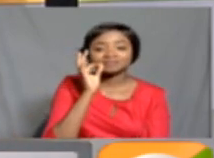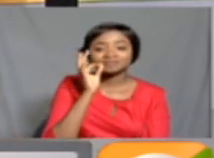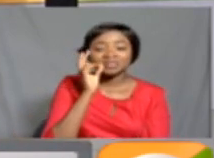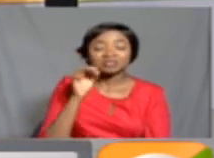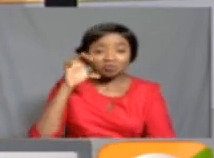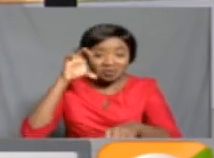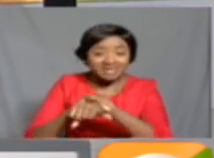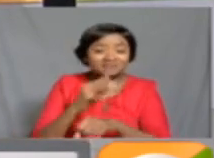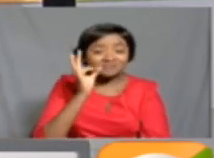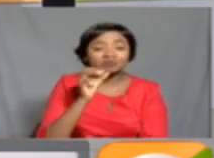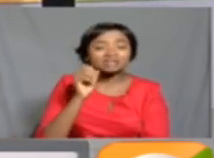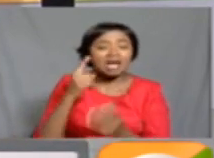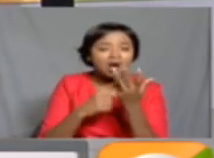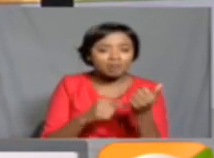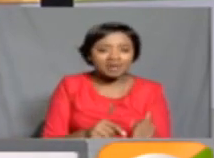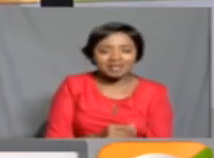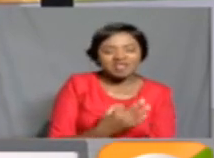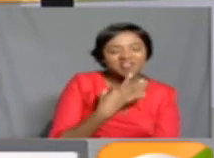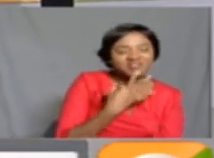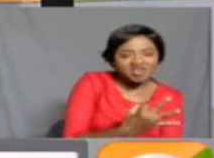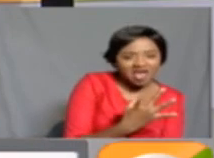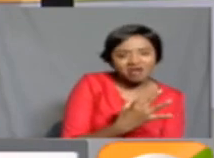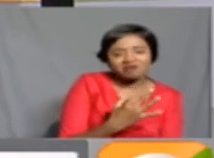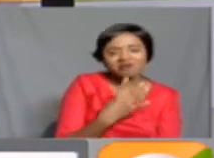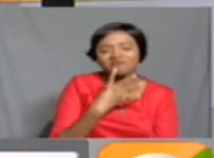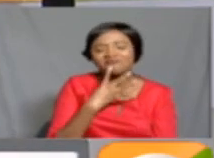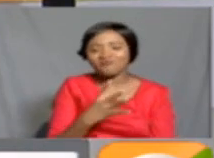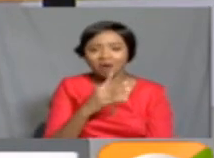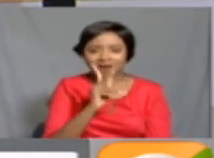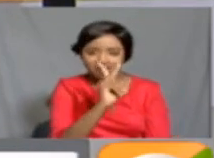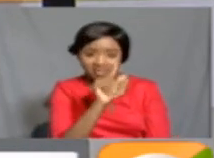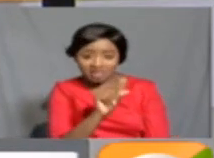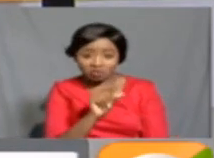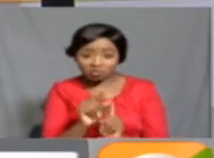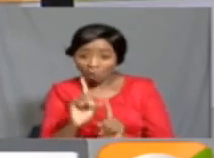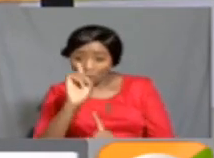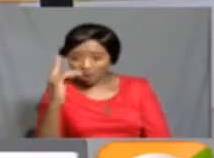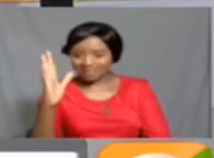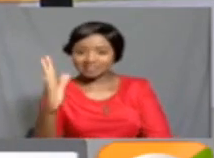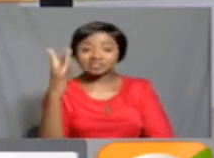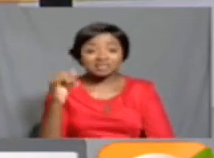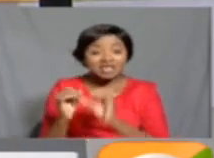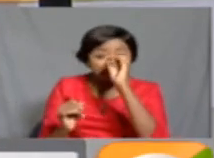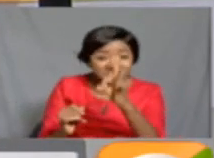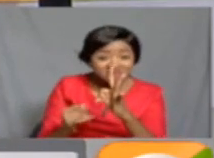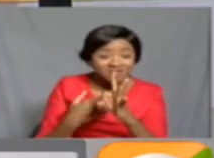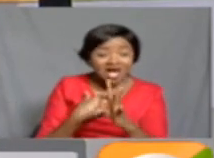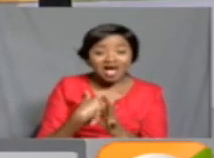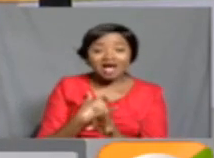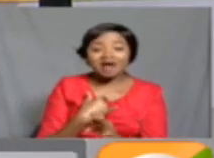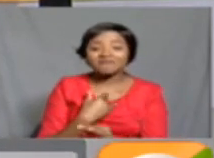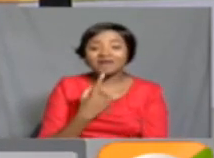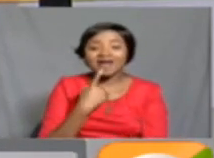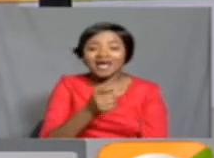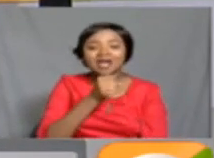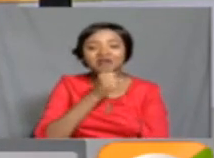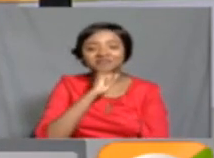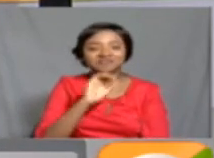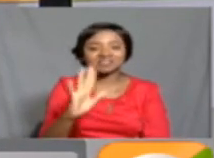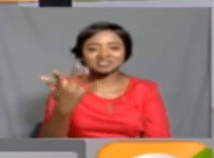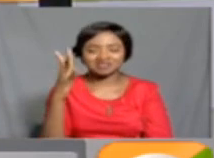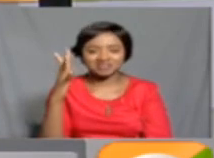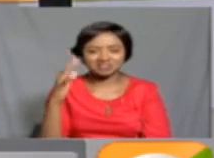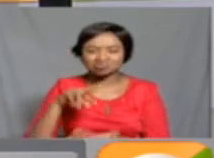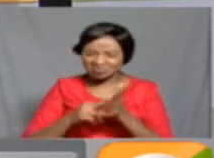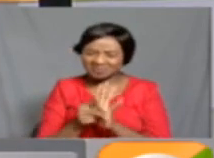and 400 kilos per tree if you have 150 trees per acre. So there's a lot of work